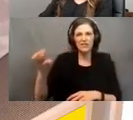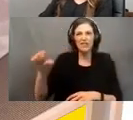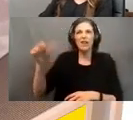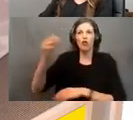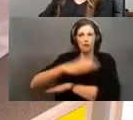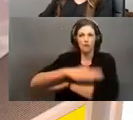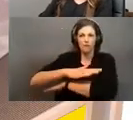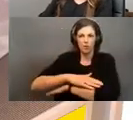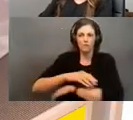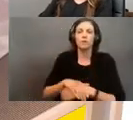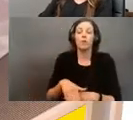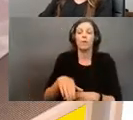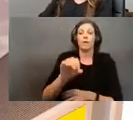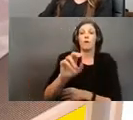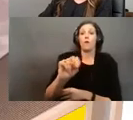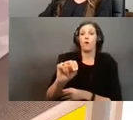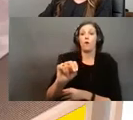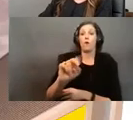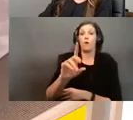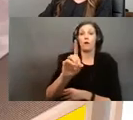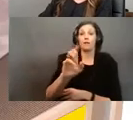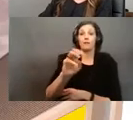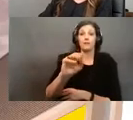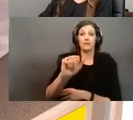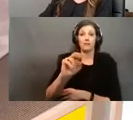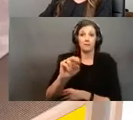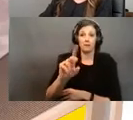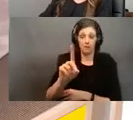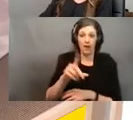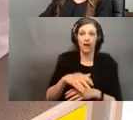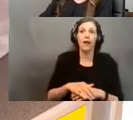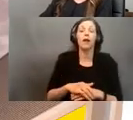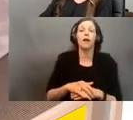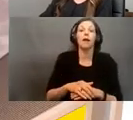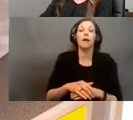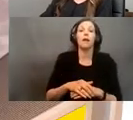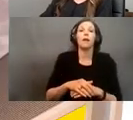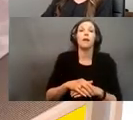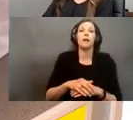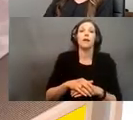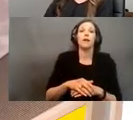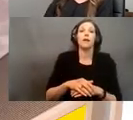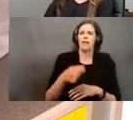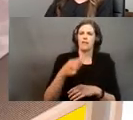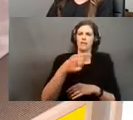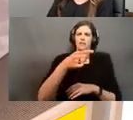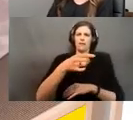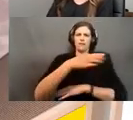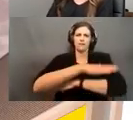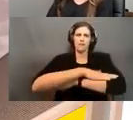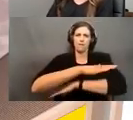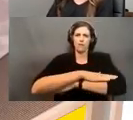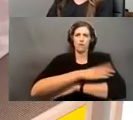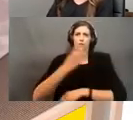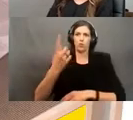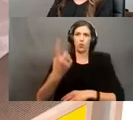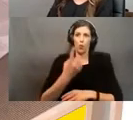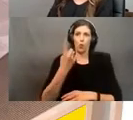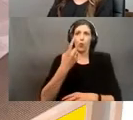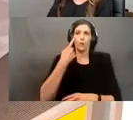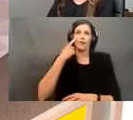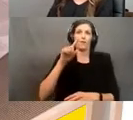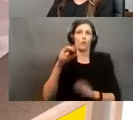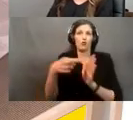and then the existence of this platform only for registrants